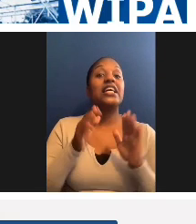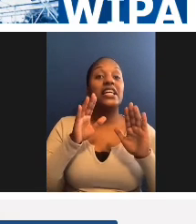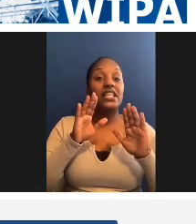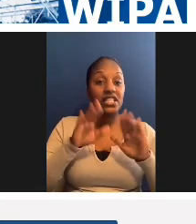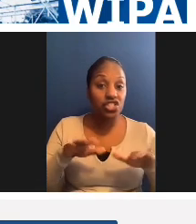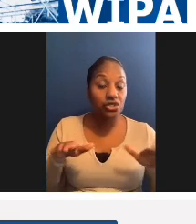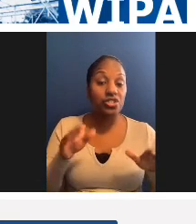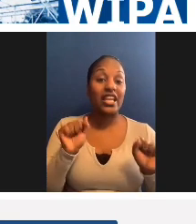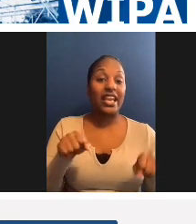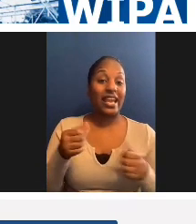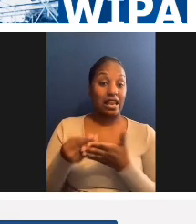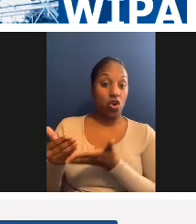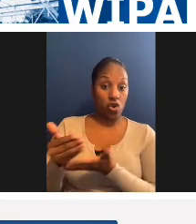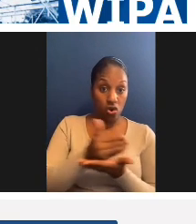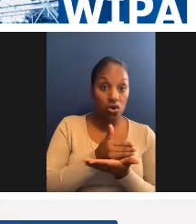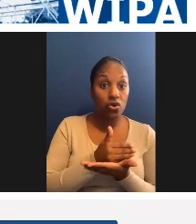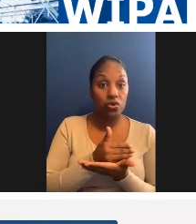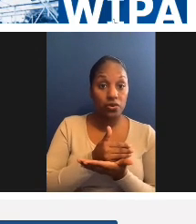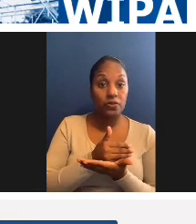make